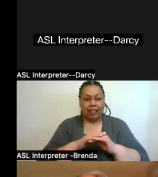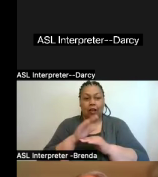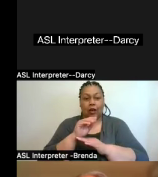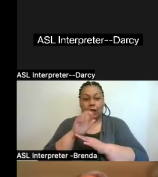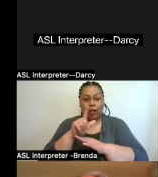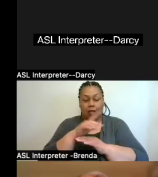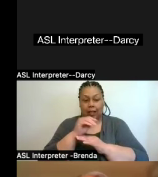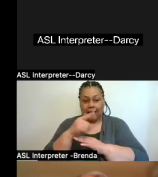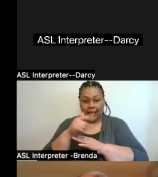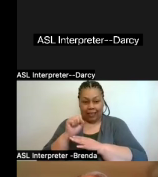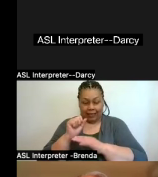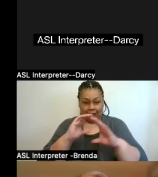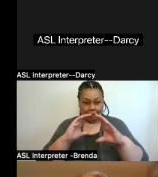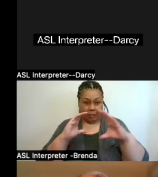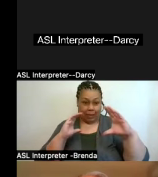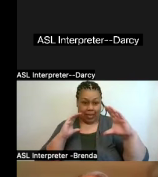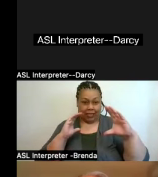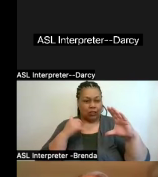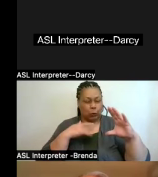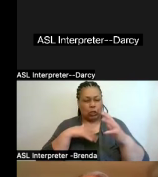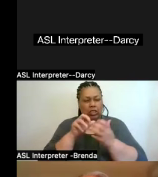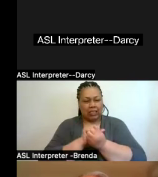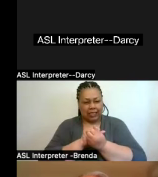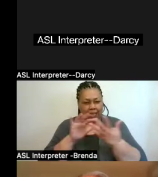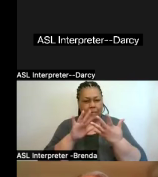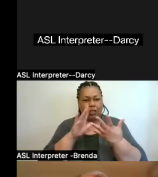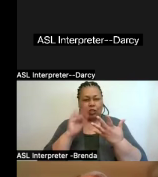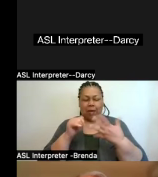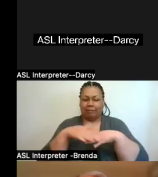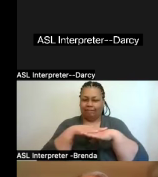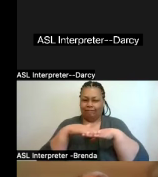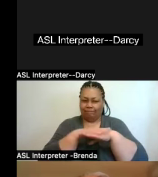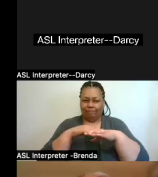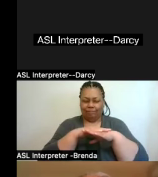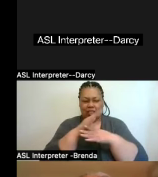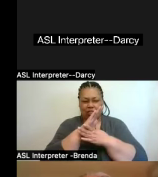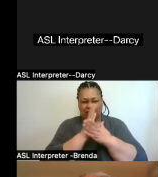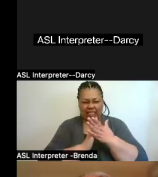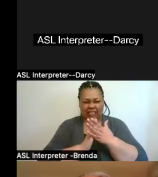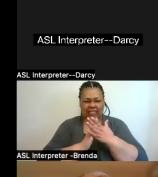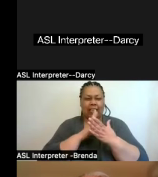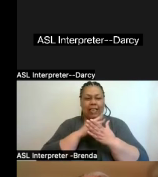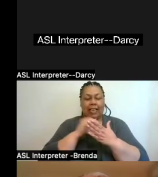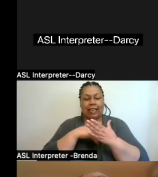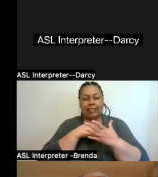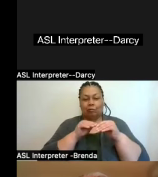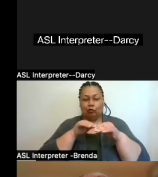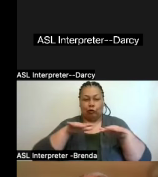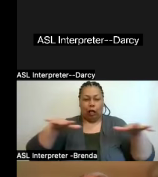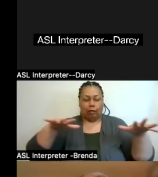gas pipelines were damaged by the surface fault rupture and lateral spreading, as shown in this picture.